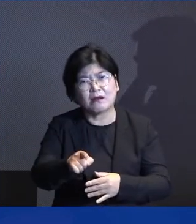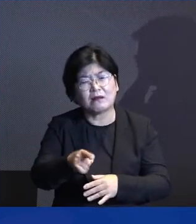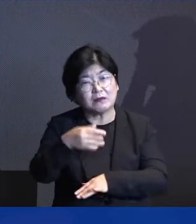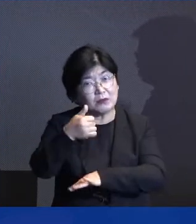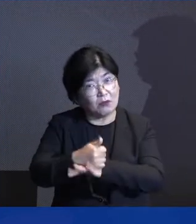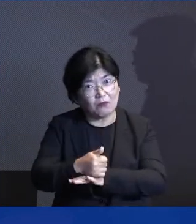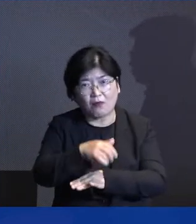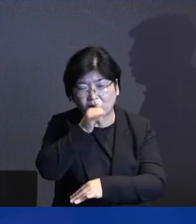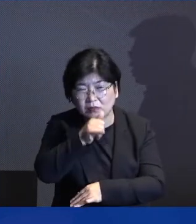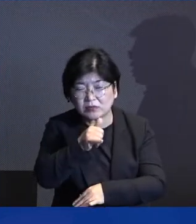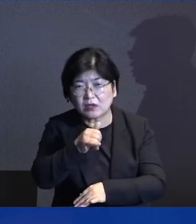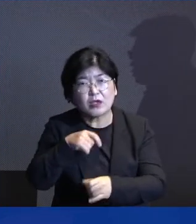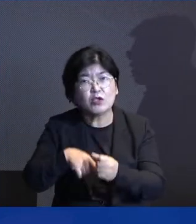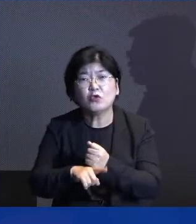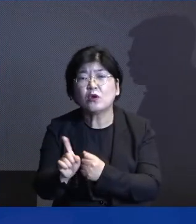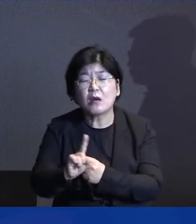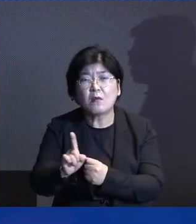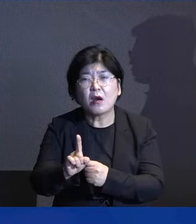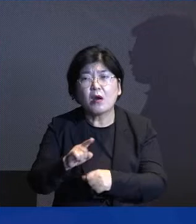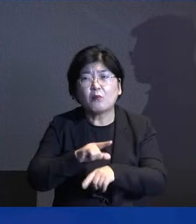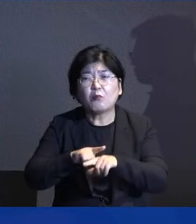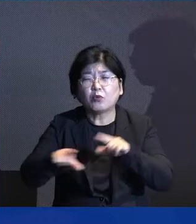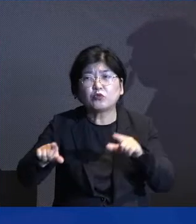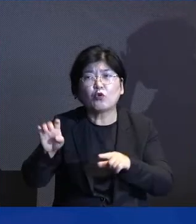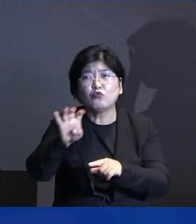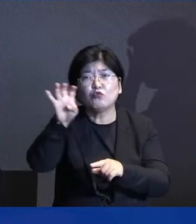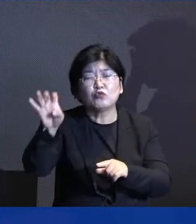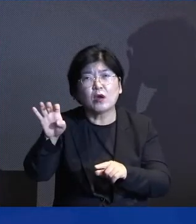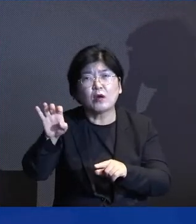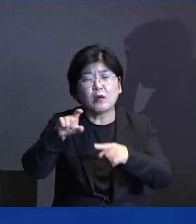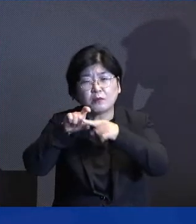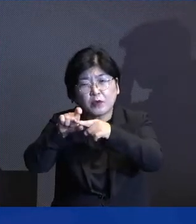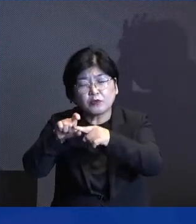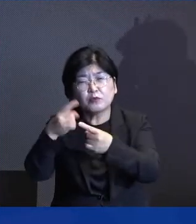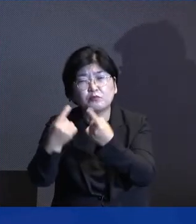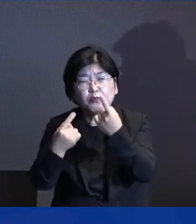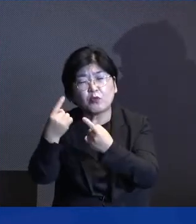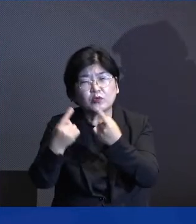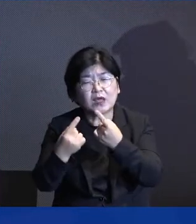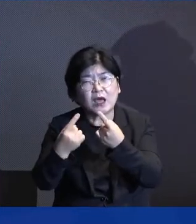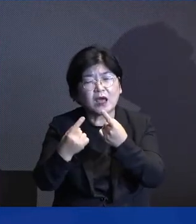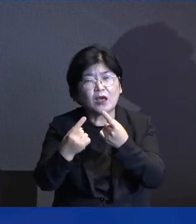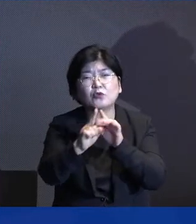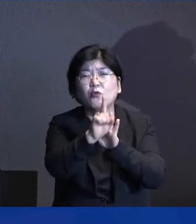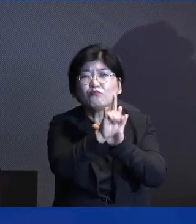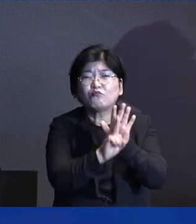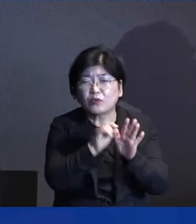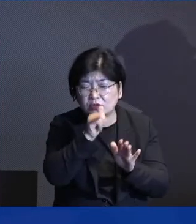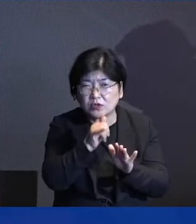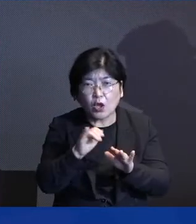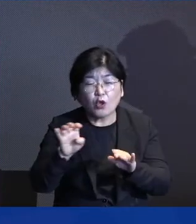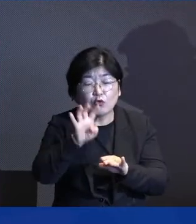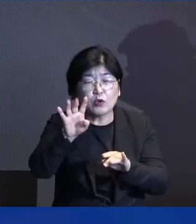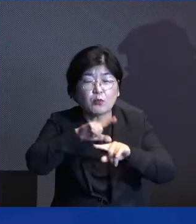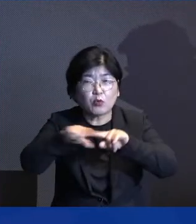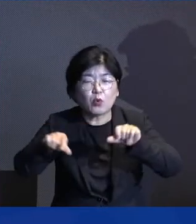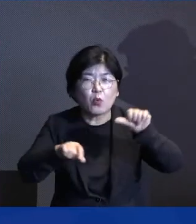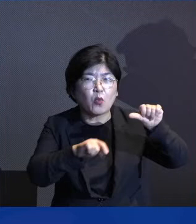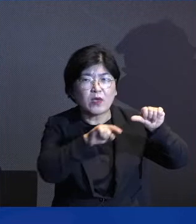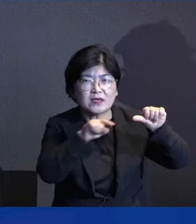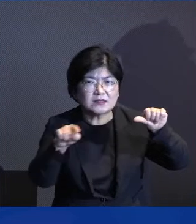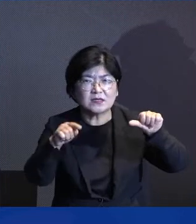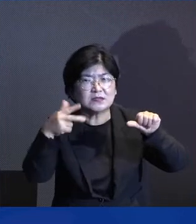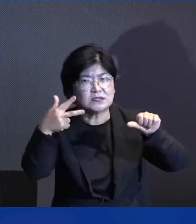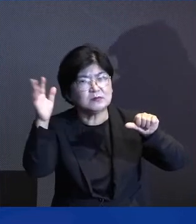than European average of 5% or 7% of frequent loneliness. And this study